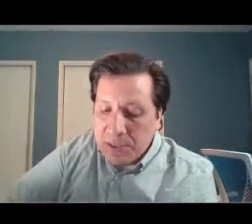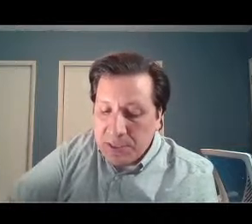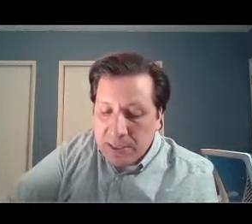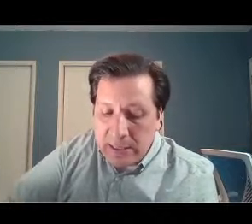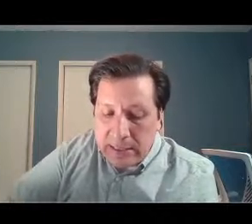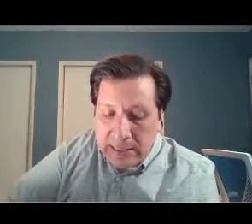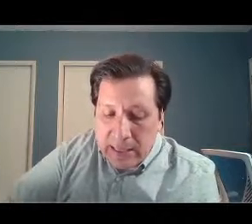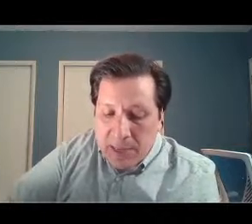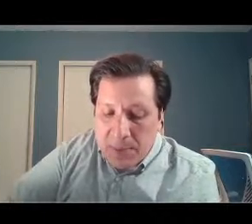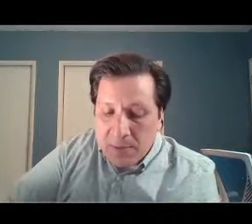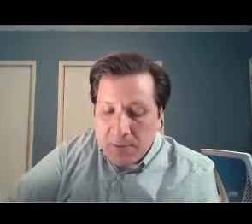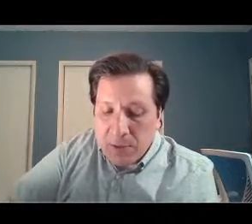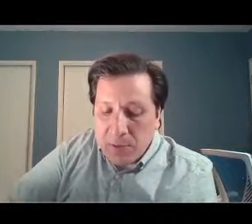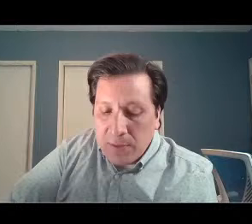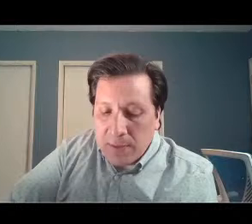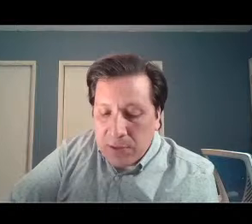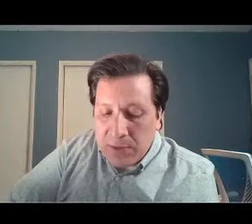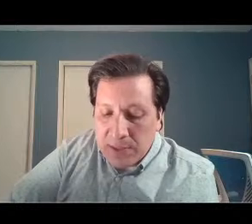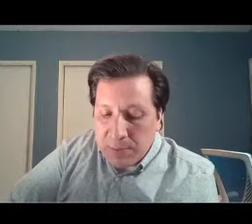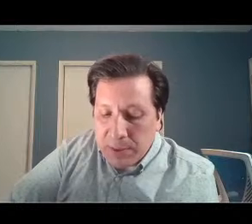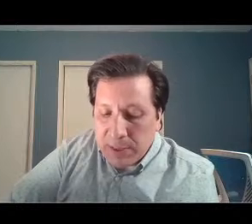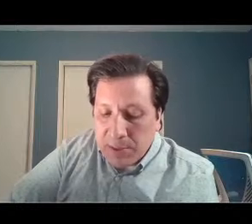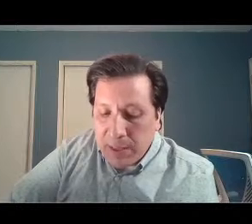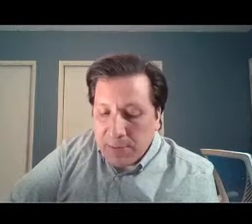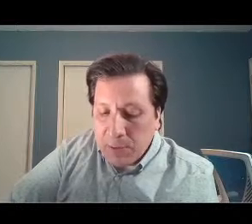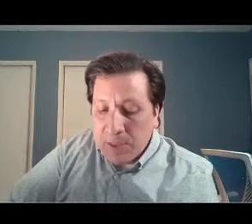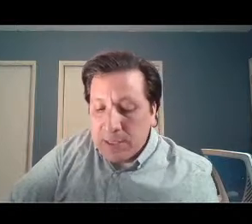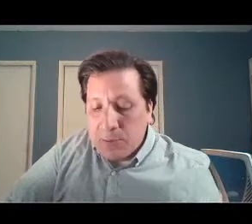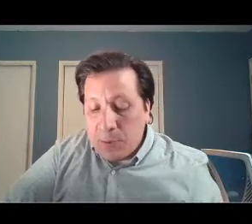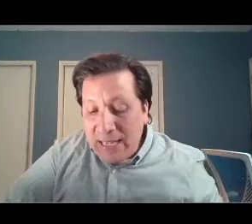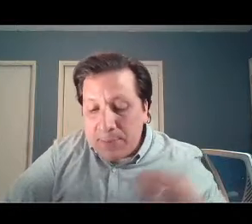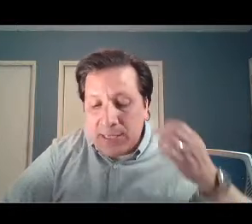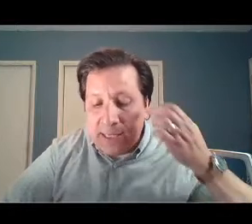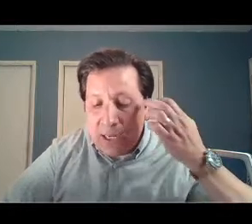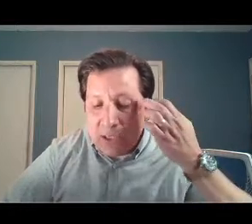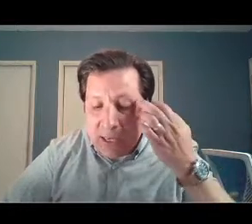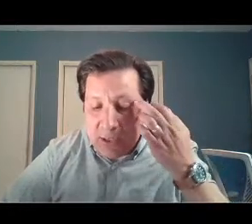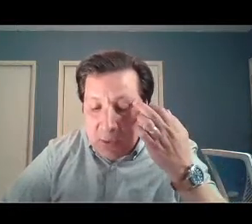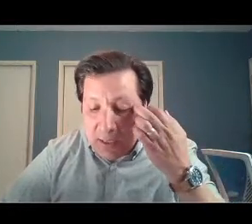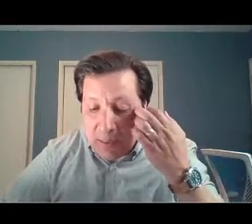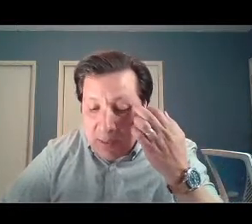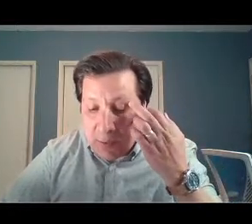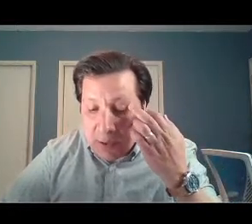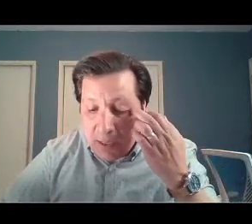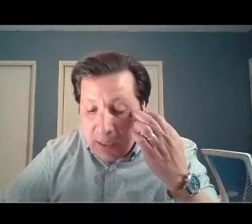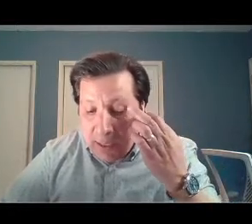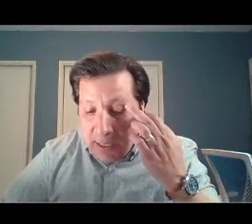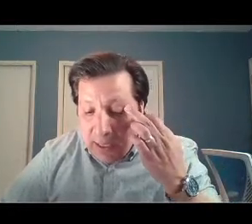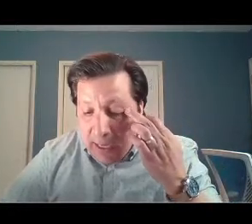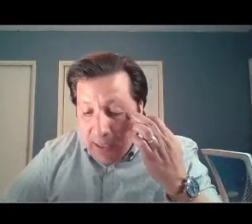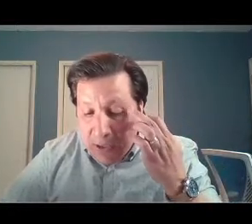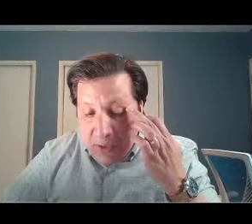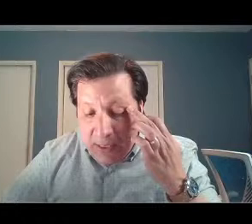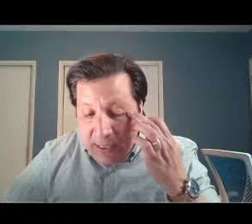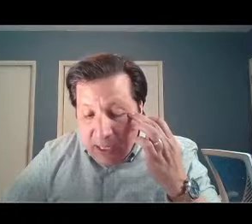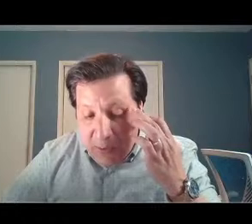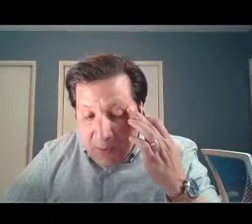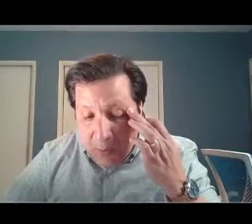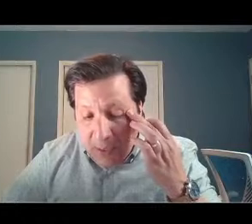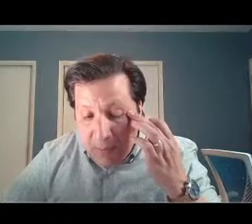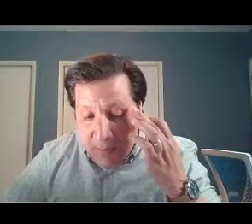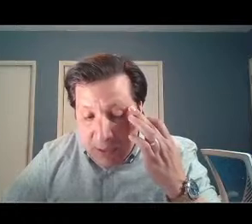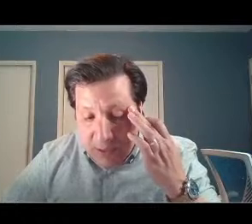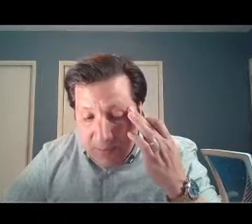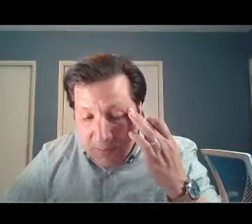student services and upon review the student has completed their plan of rehabil Rehabilitation as directed by the board and the student is